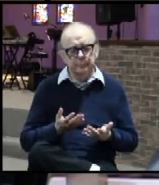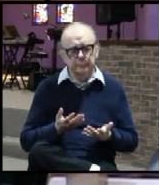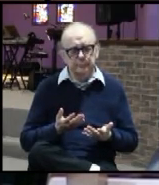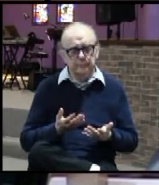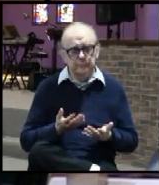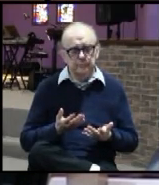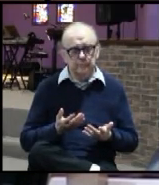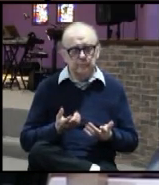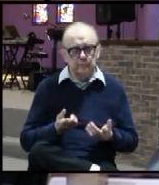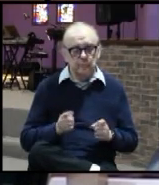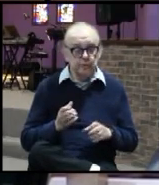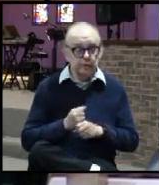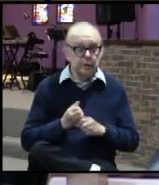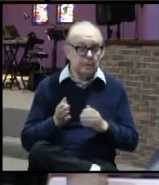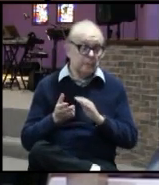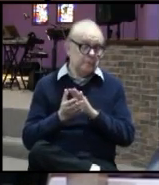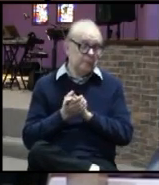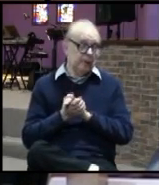Whenever you get married,